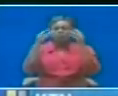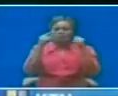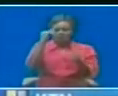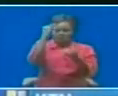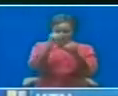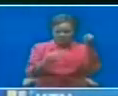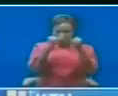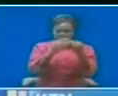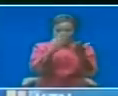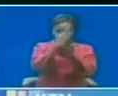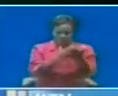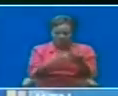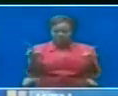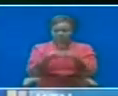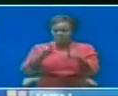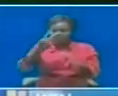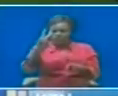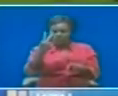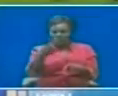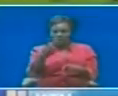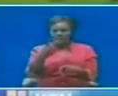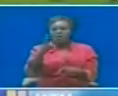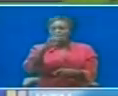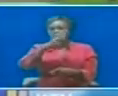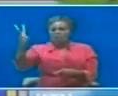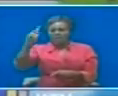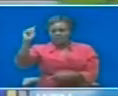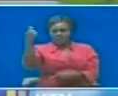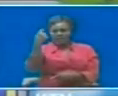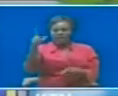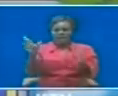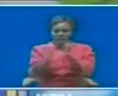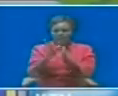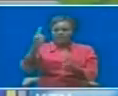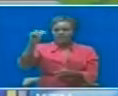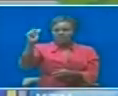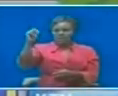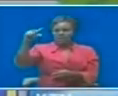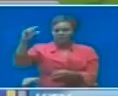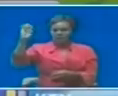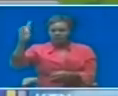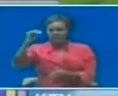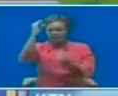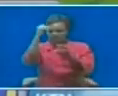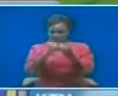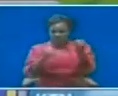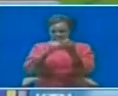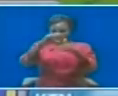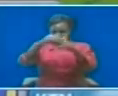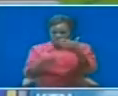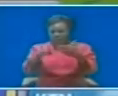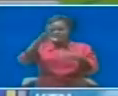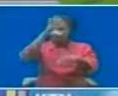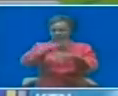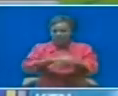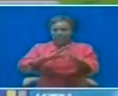semi-finals. The other clash will be between second-tier sides West Kenya and Rangers FC. Sofapaka bagged the semi-final ticket after thrashing